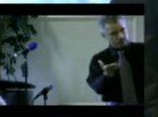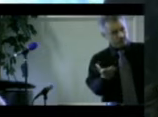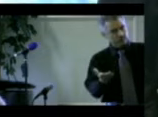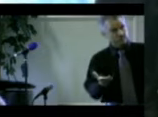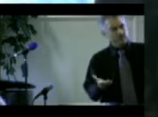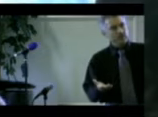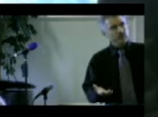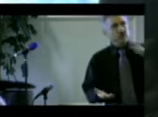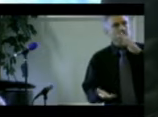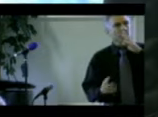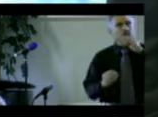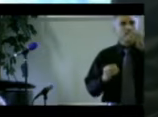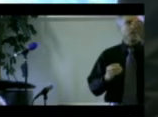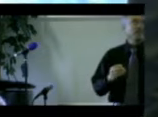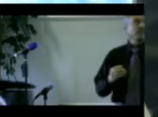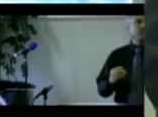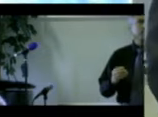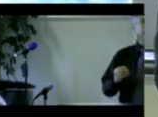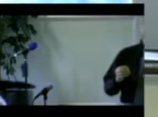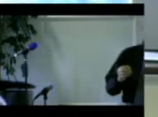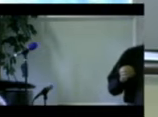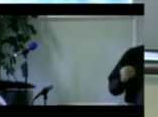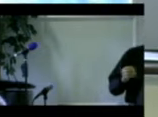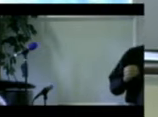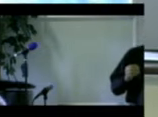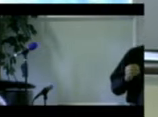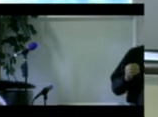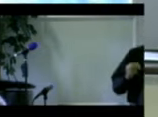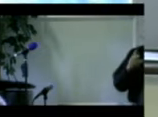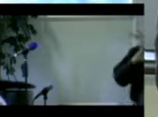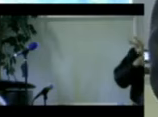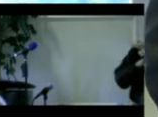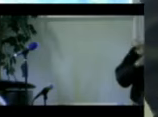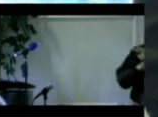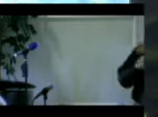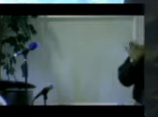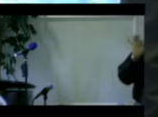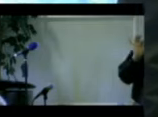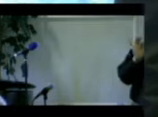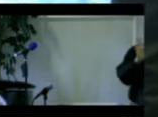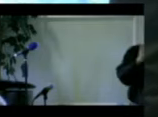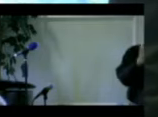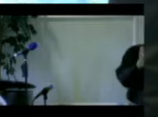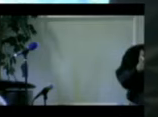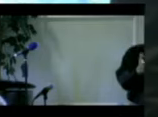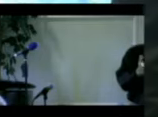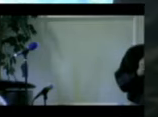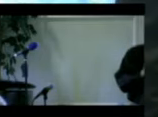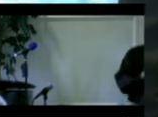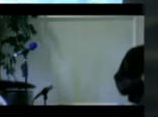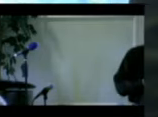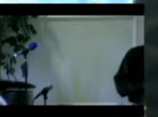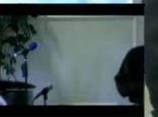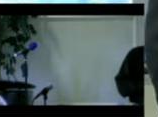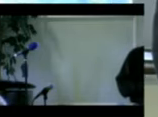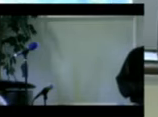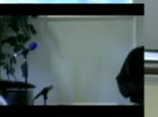talked about the details. He talked about the special care that had been taken, knowing in his heart that it wasn't